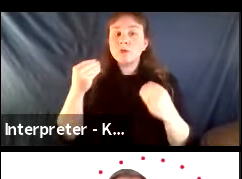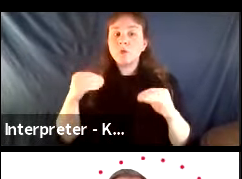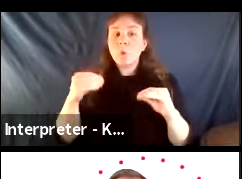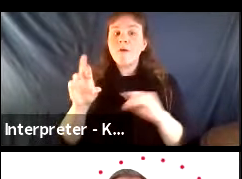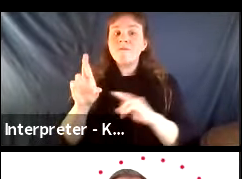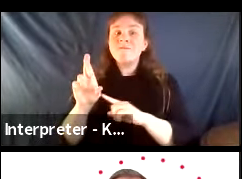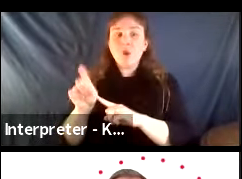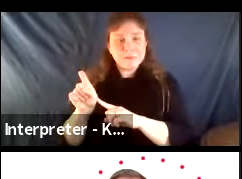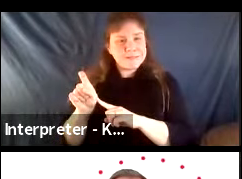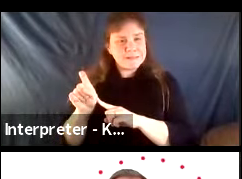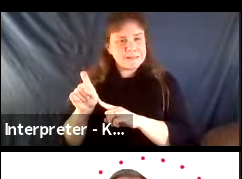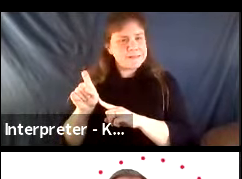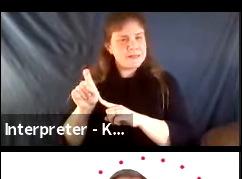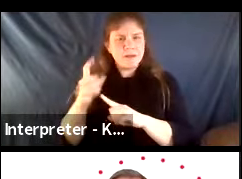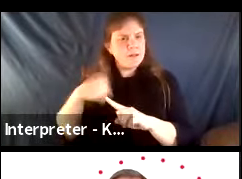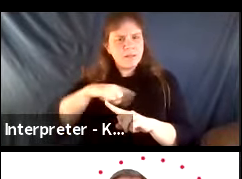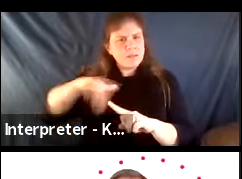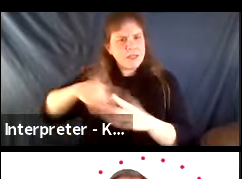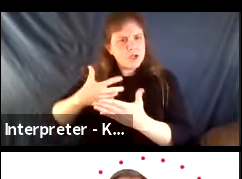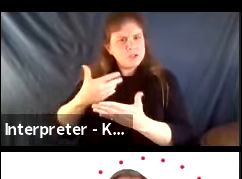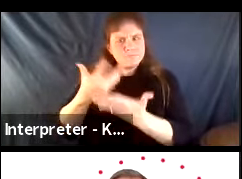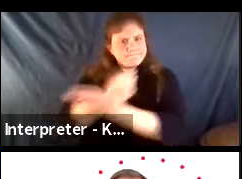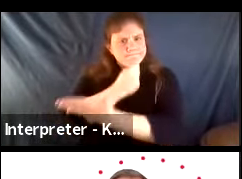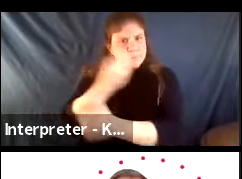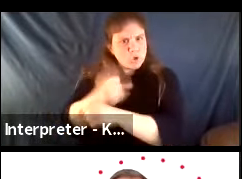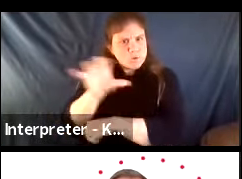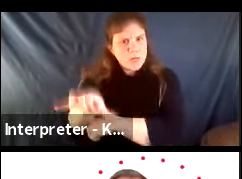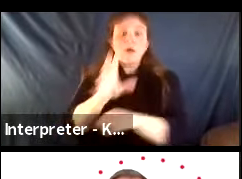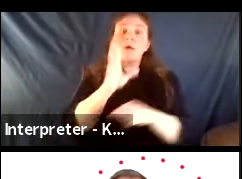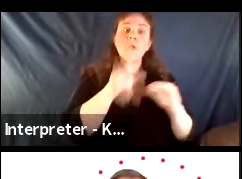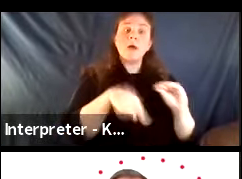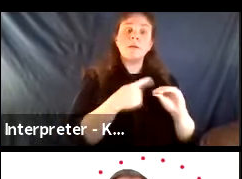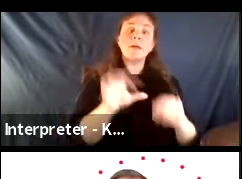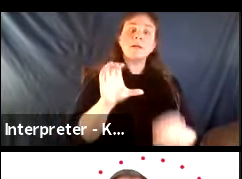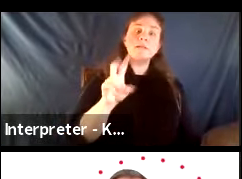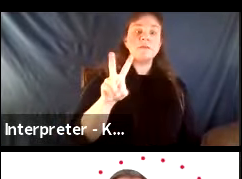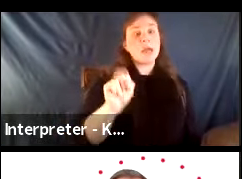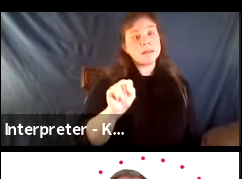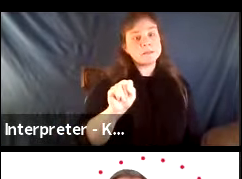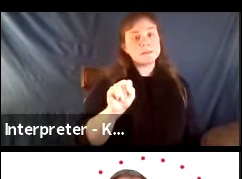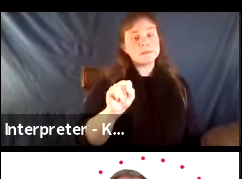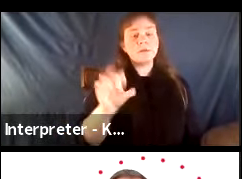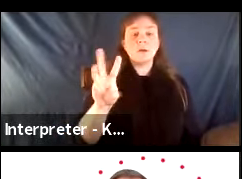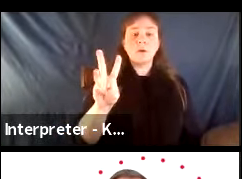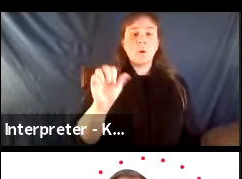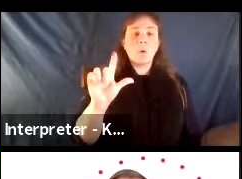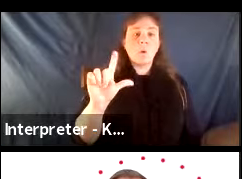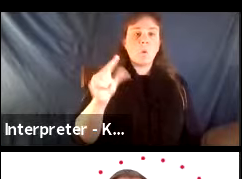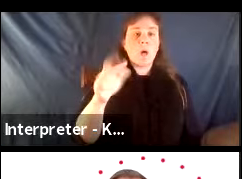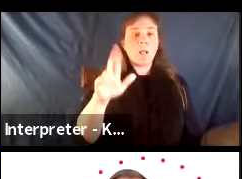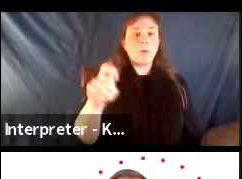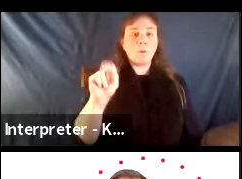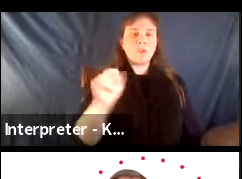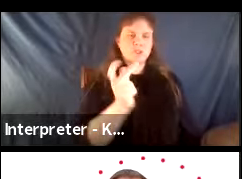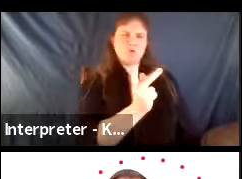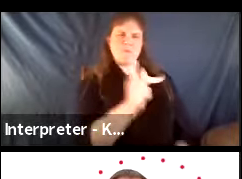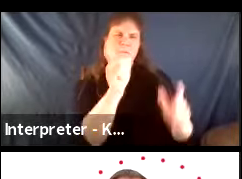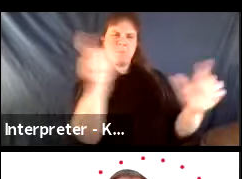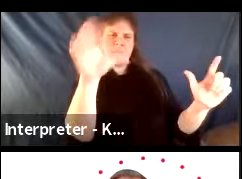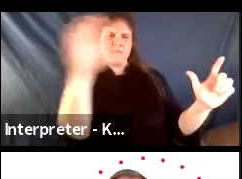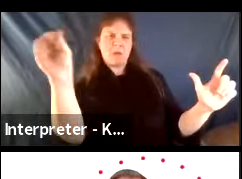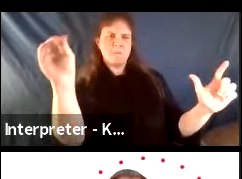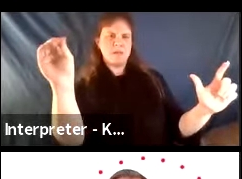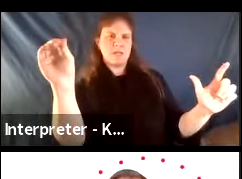an opportunity here. We're talking a lot about CVS and Walgreens as the two retailers that are distributing, but